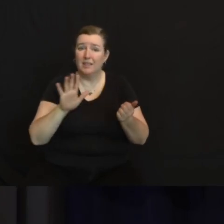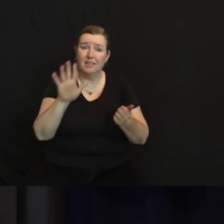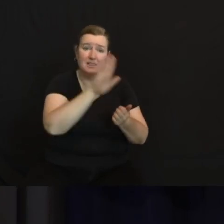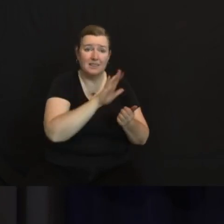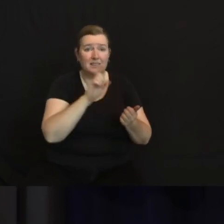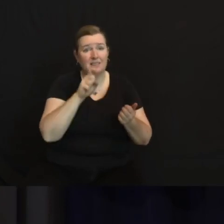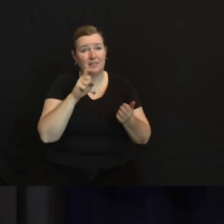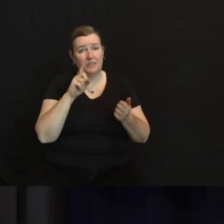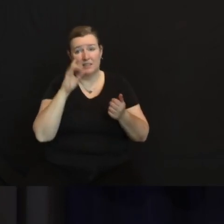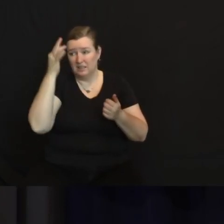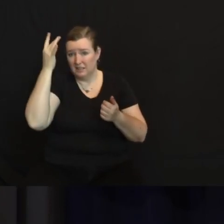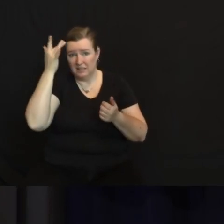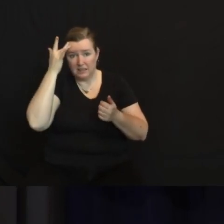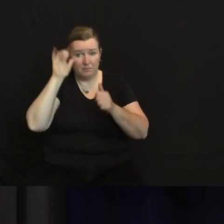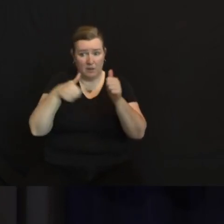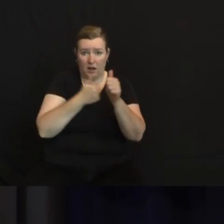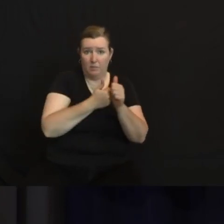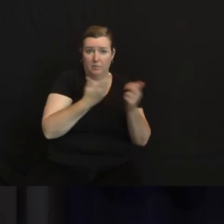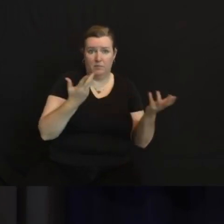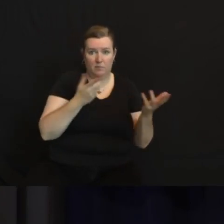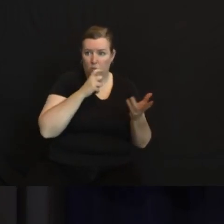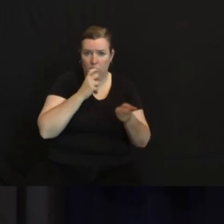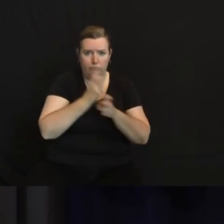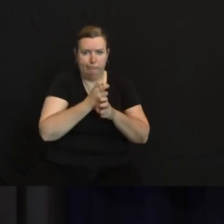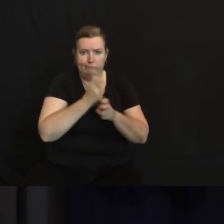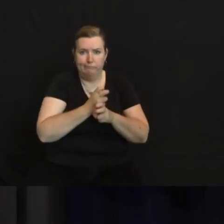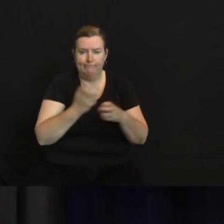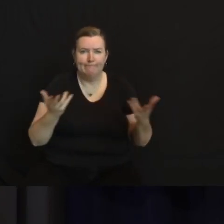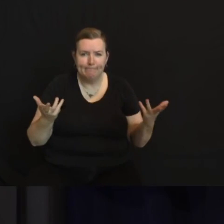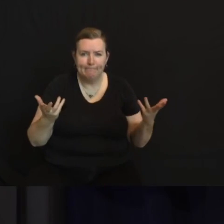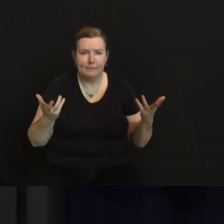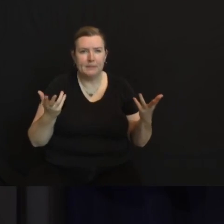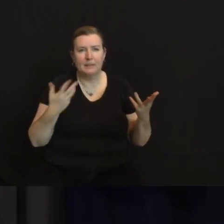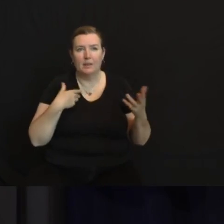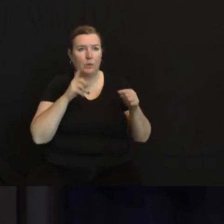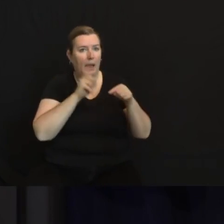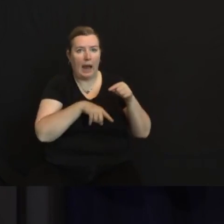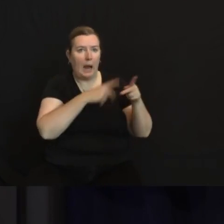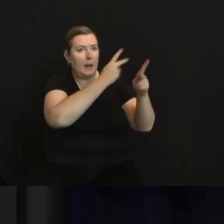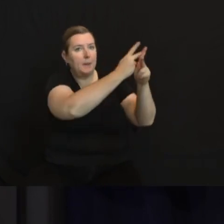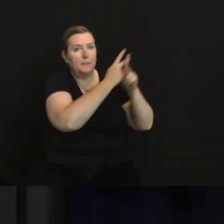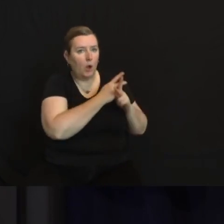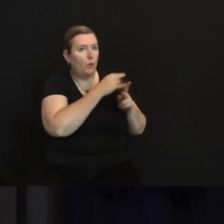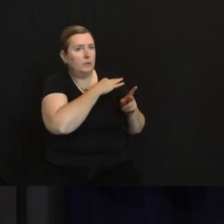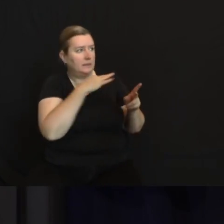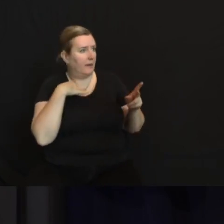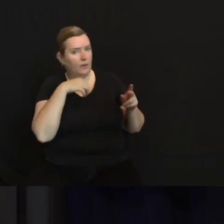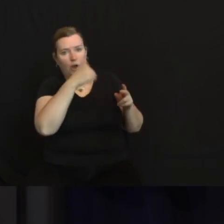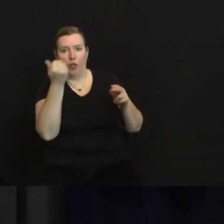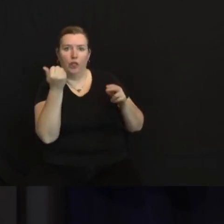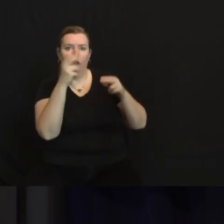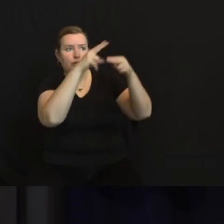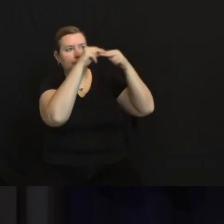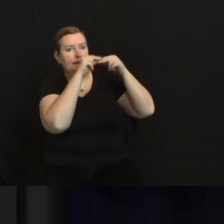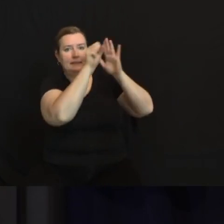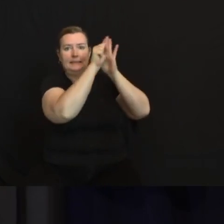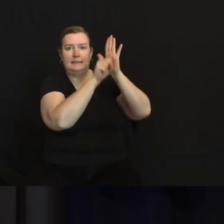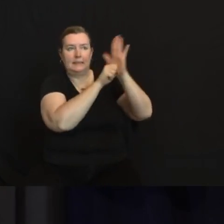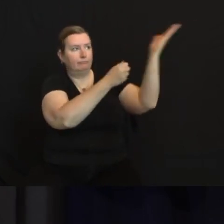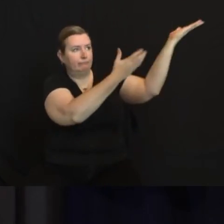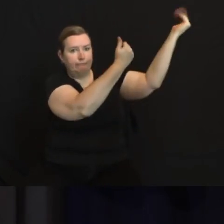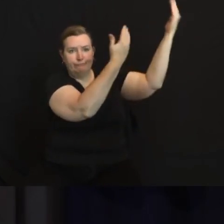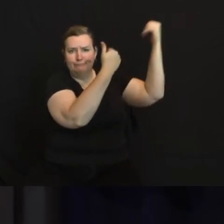difficult. It'll be difficult because every other state in the nation is having the same difficulties we're having. And